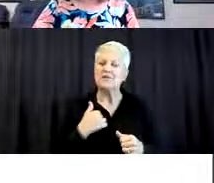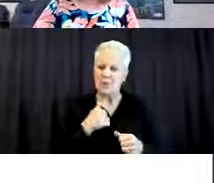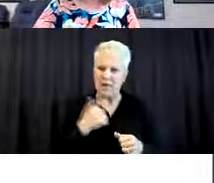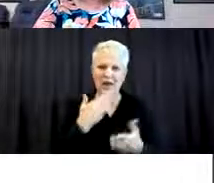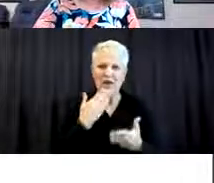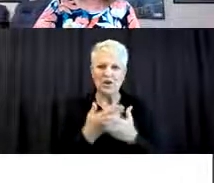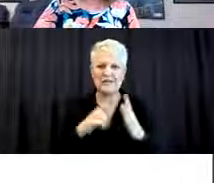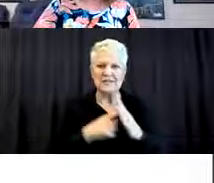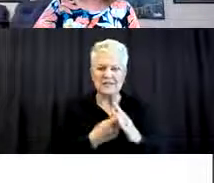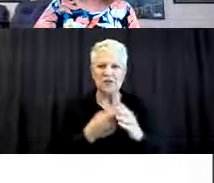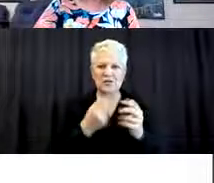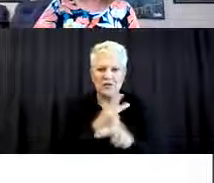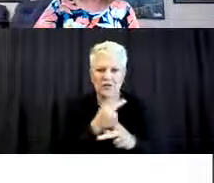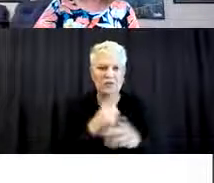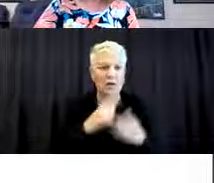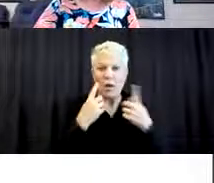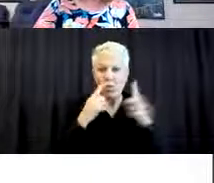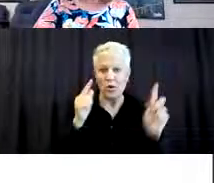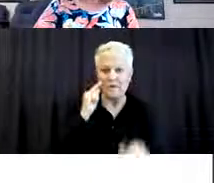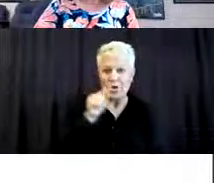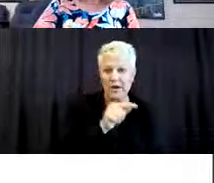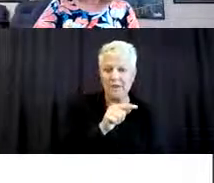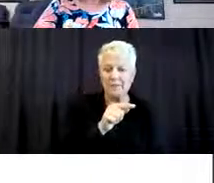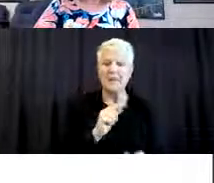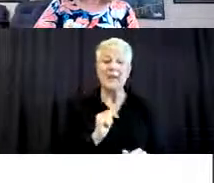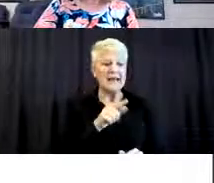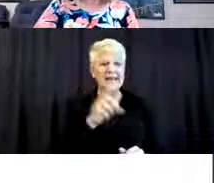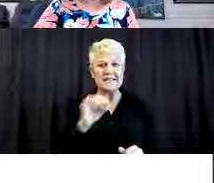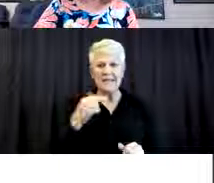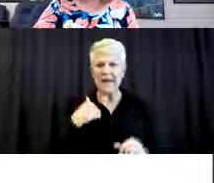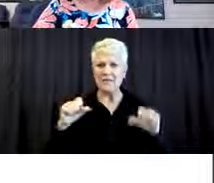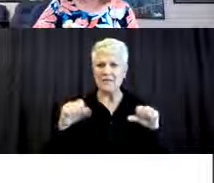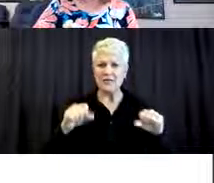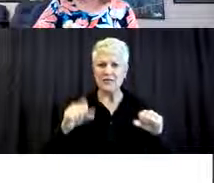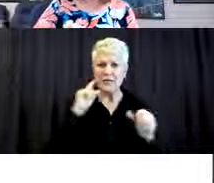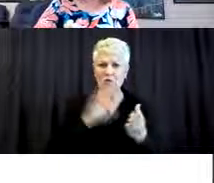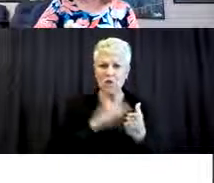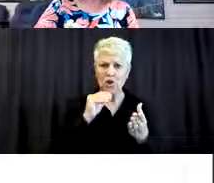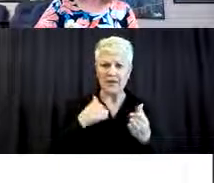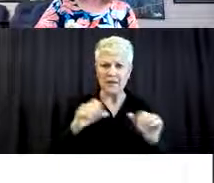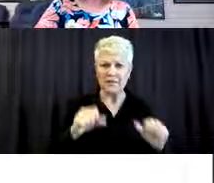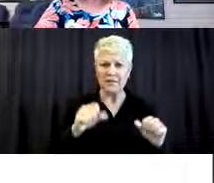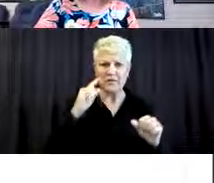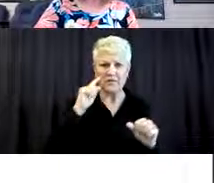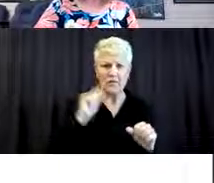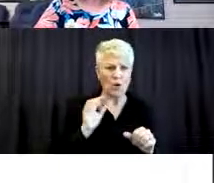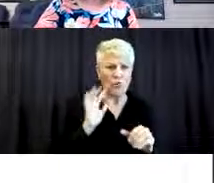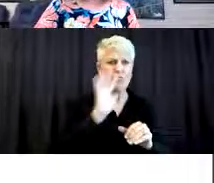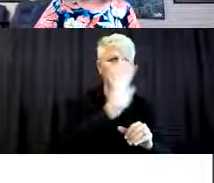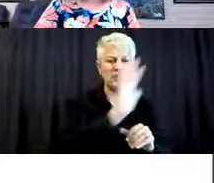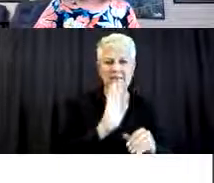at kind of figuring out what worked for him, and that he did have potential for learning and potential for reaching out to the